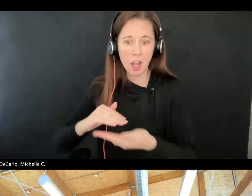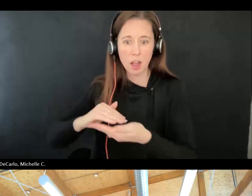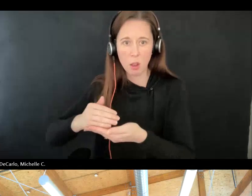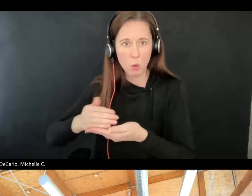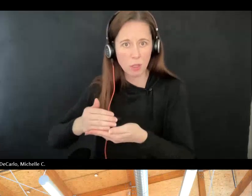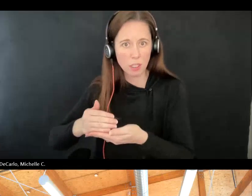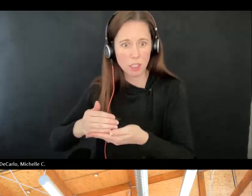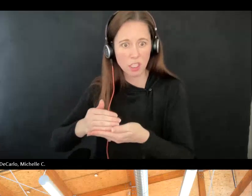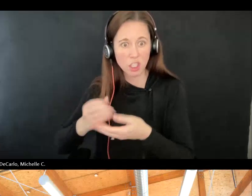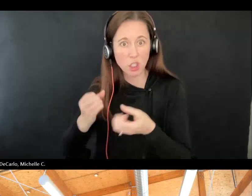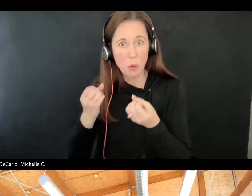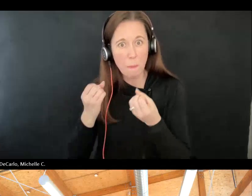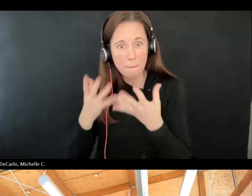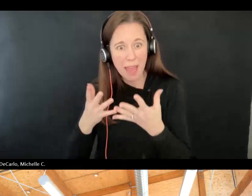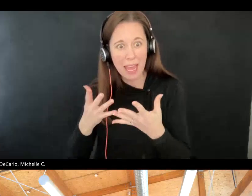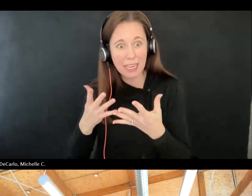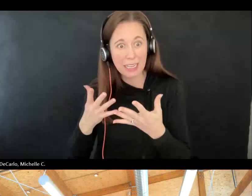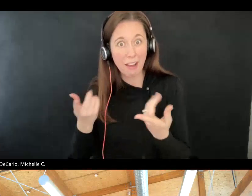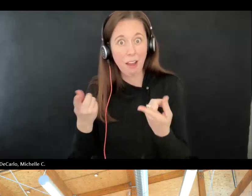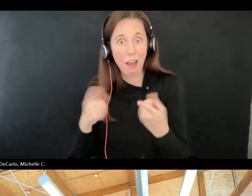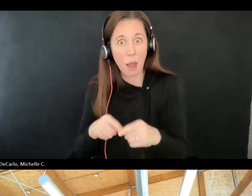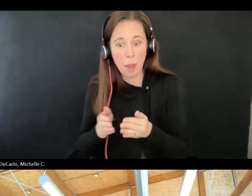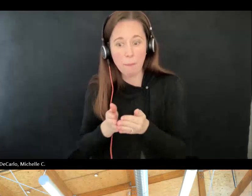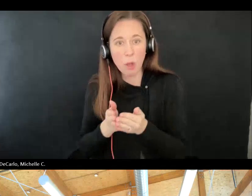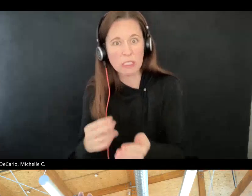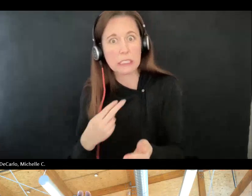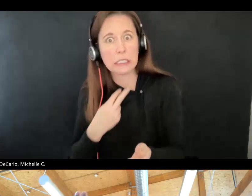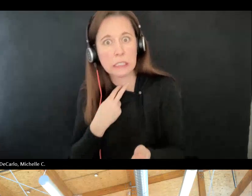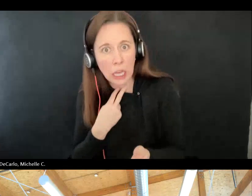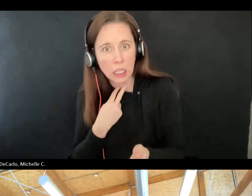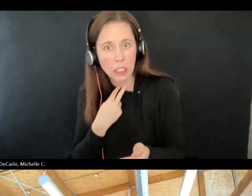prevalent that boats could run aground on oysters. They actually